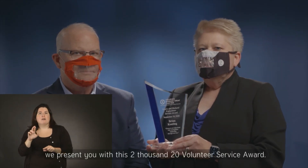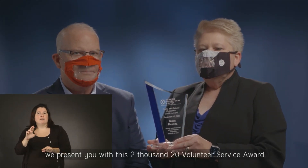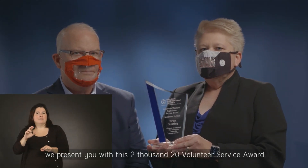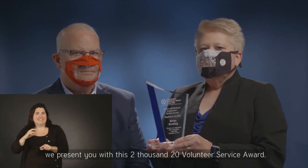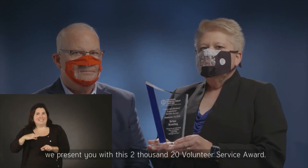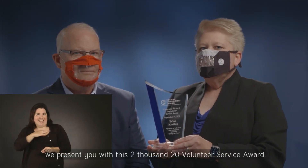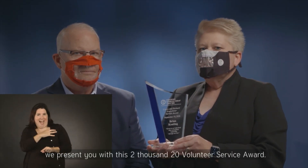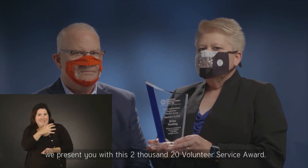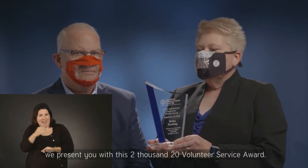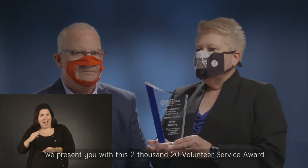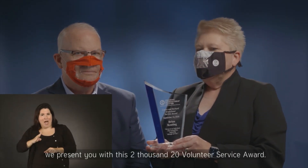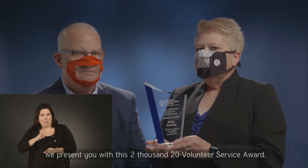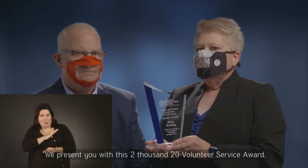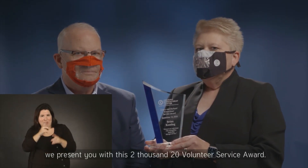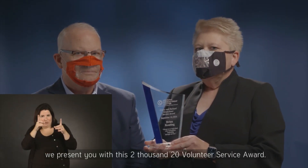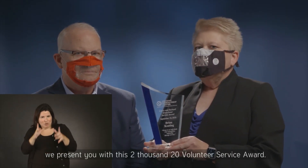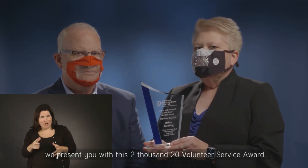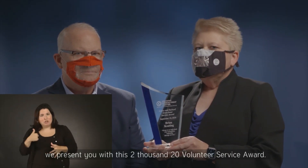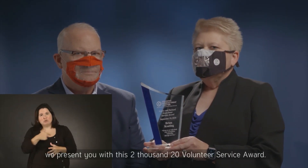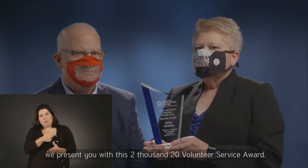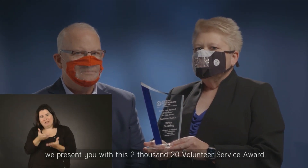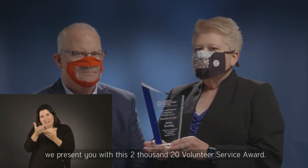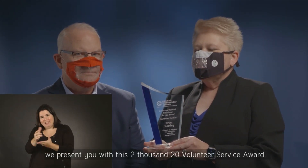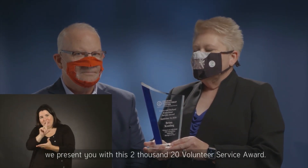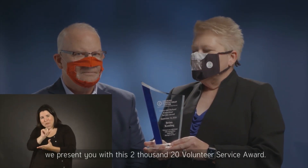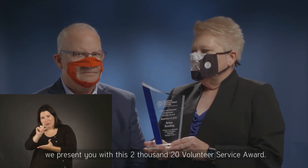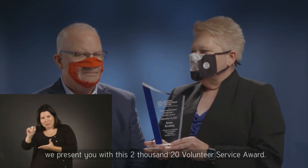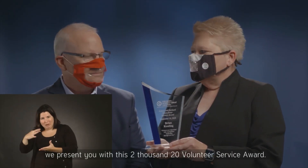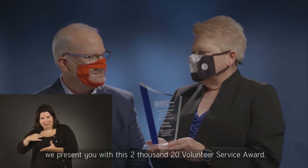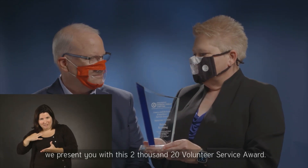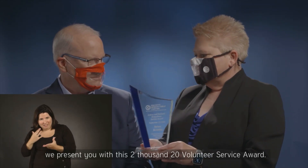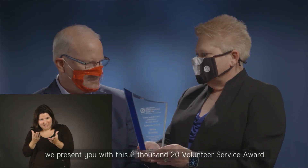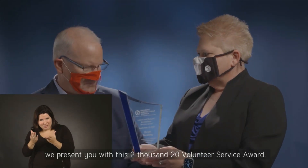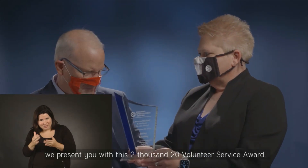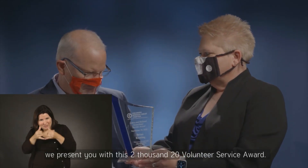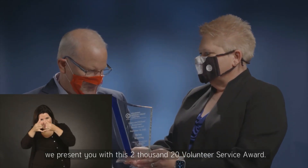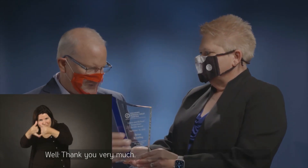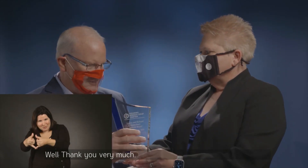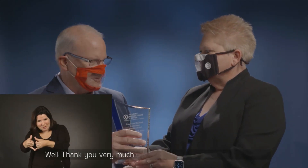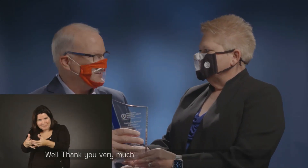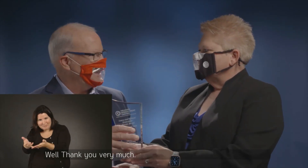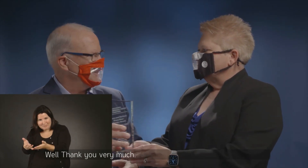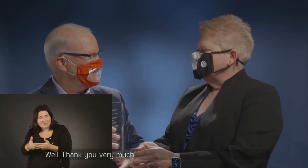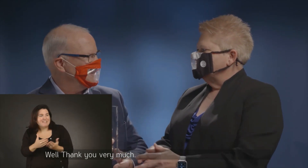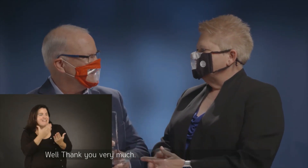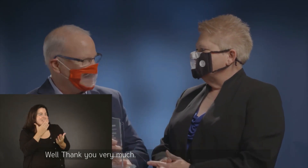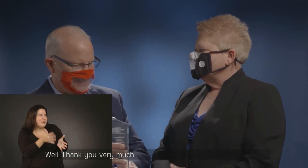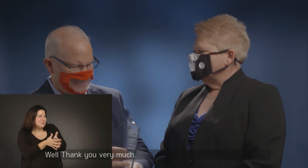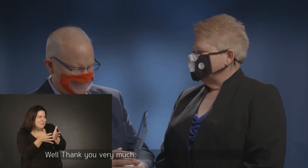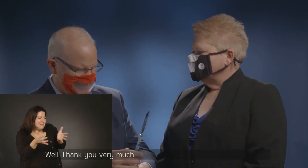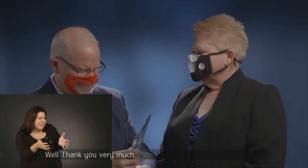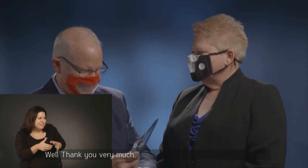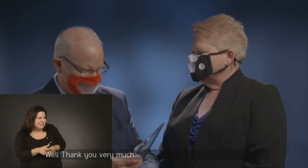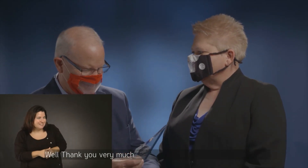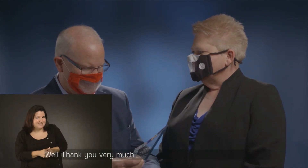you with this 2020 Volunteer Service Award. Well, thank you very